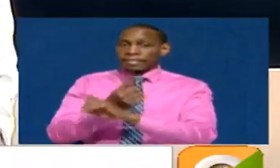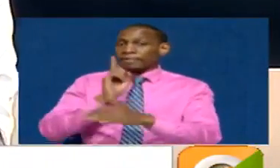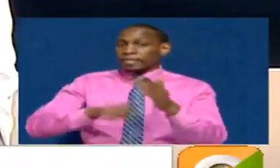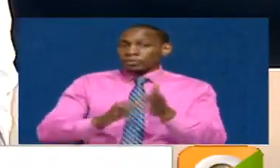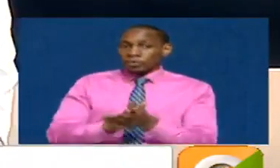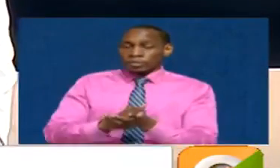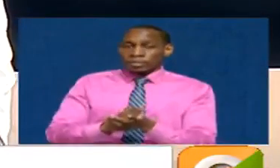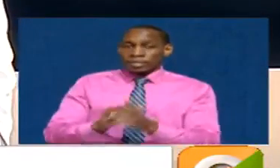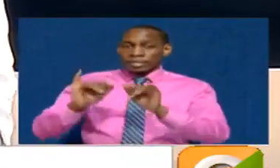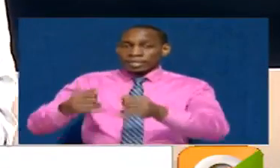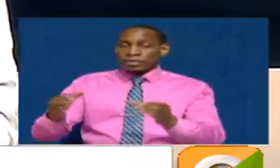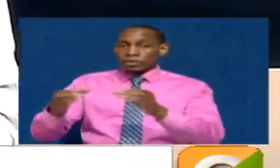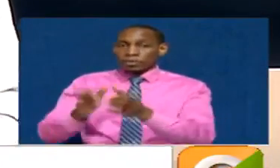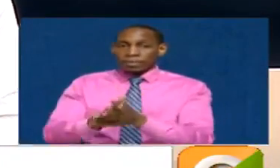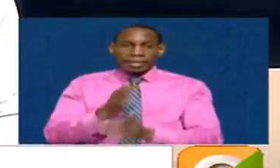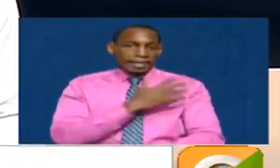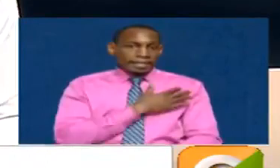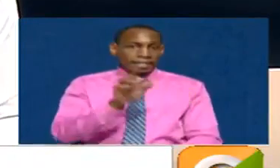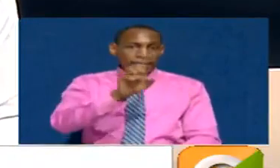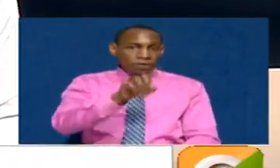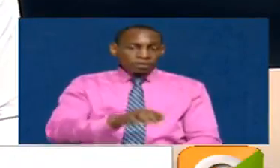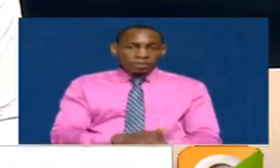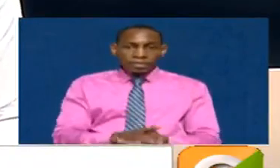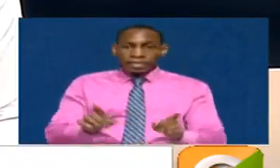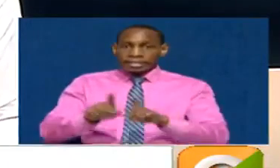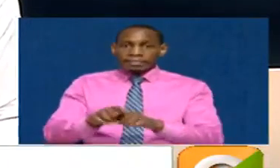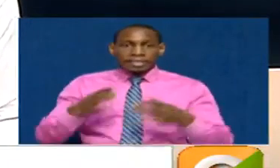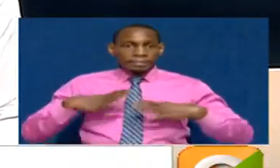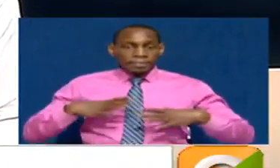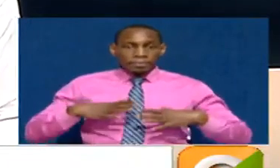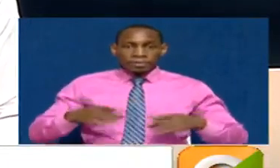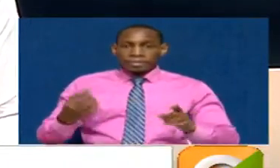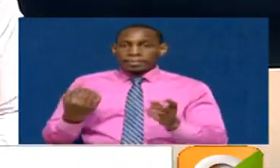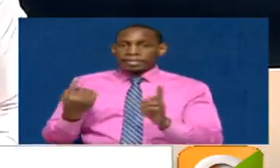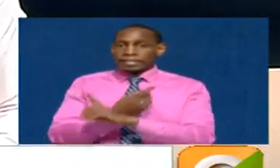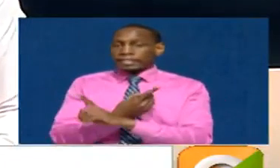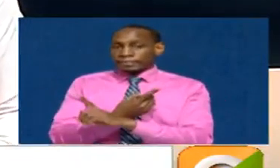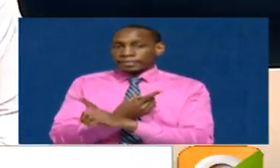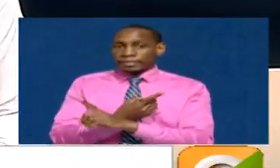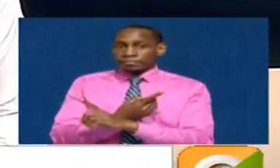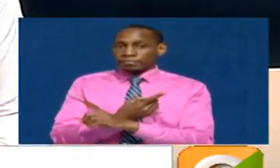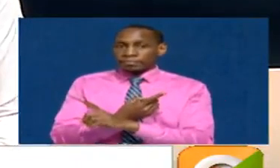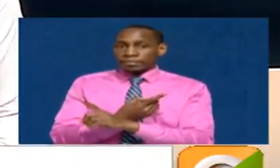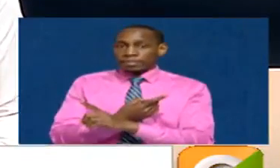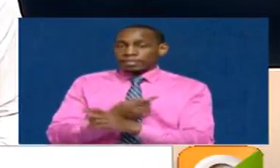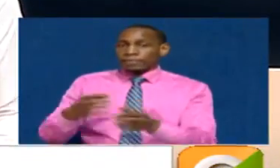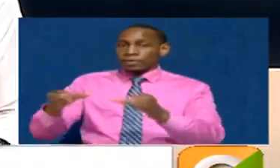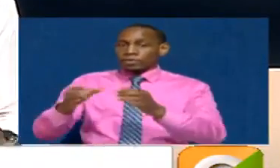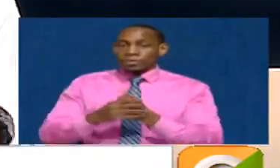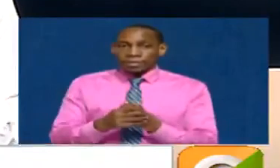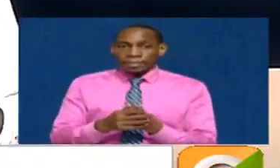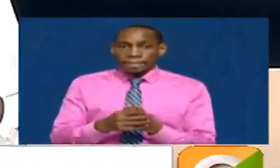difference be between the new outfit and NASA? Is it not just the same people wearing different badges and pleading with us to see